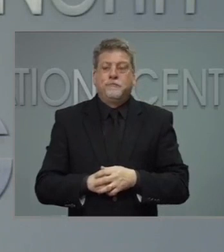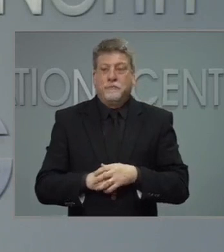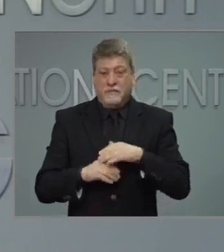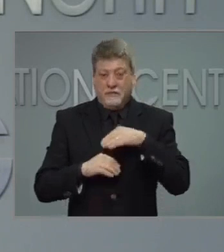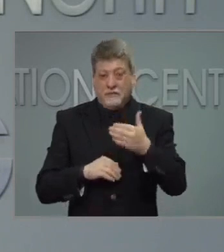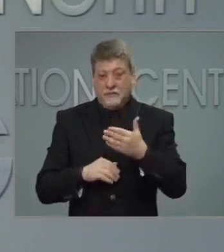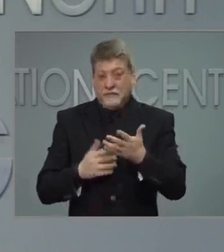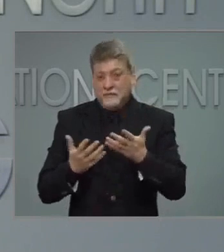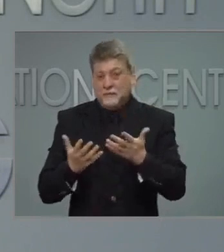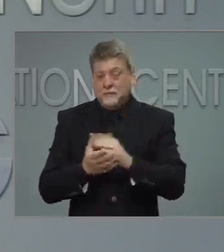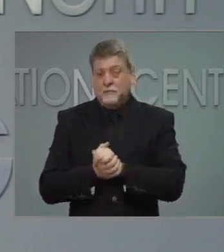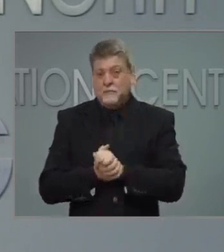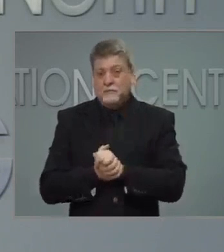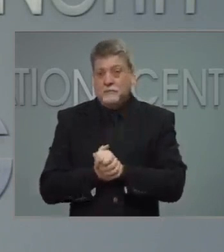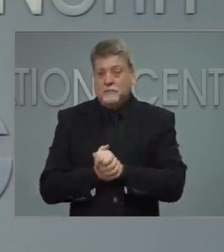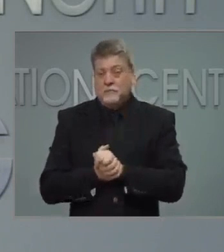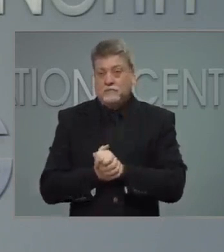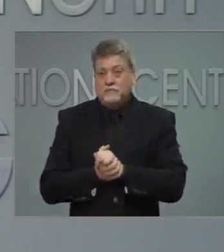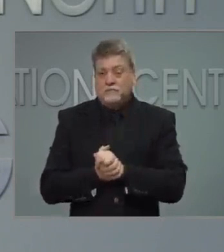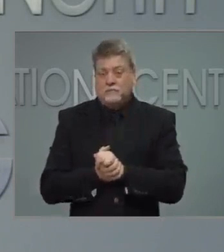Next question, please.